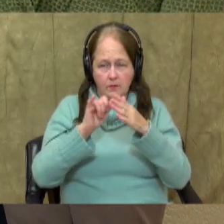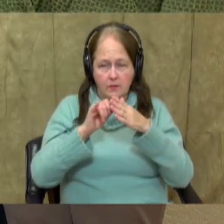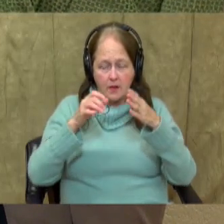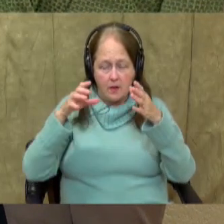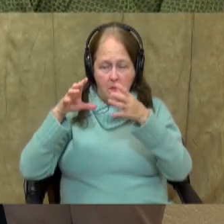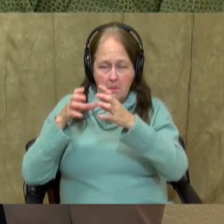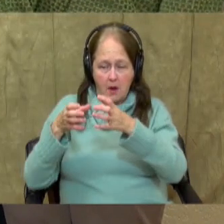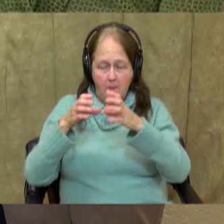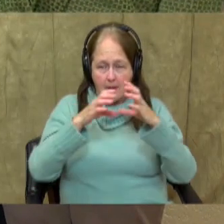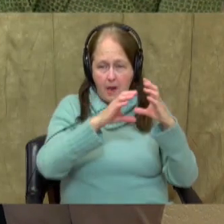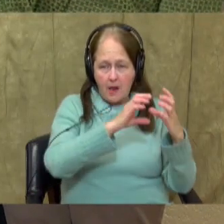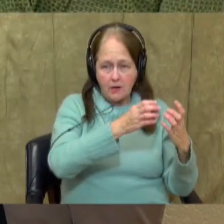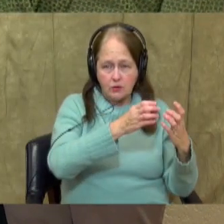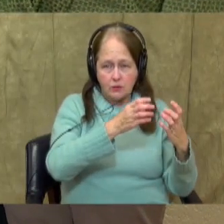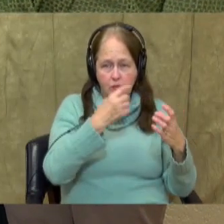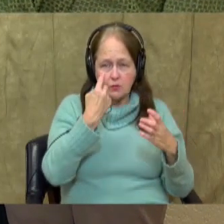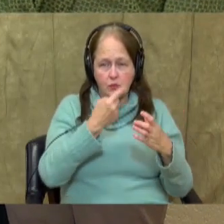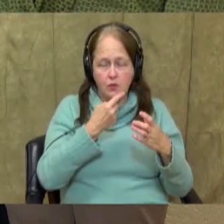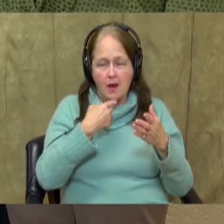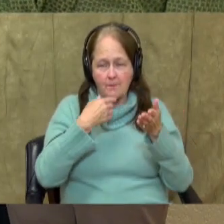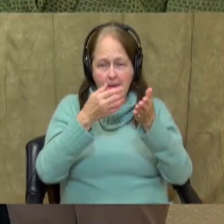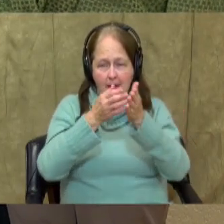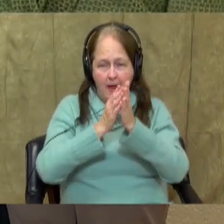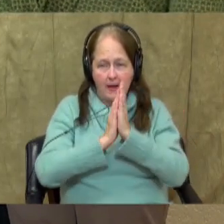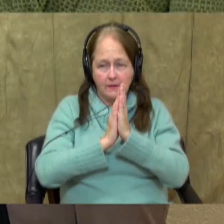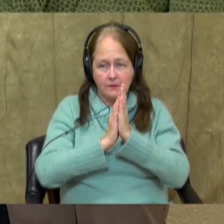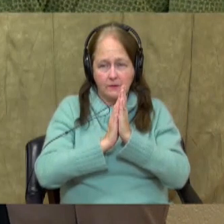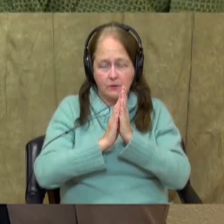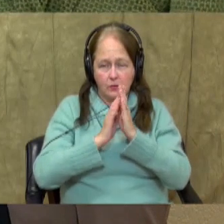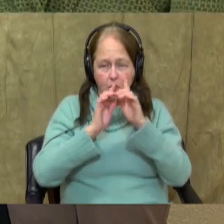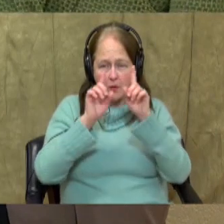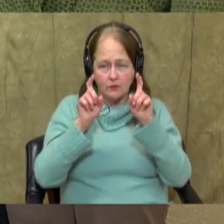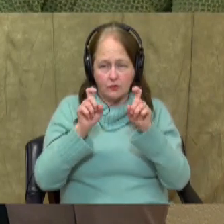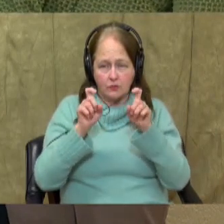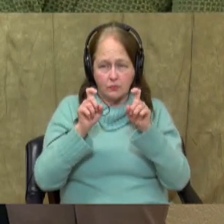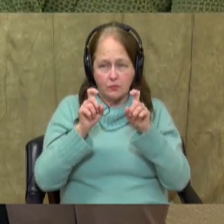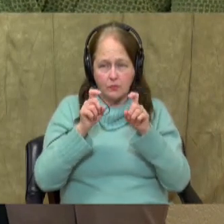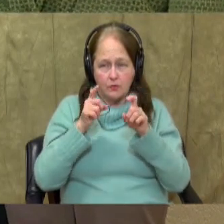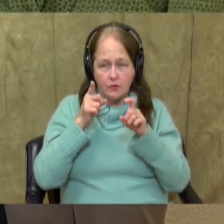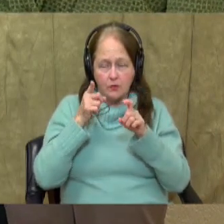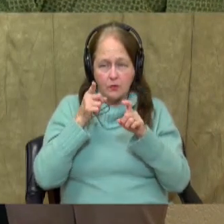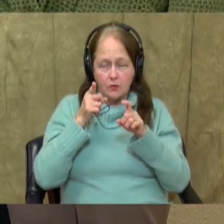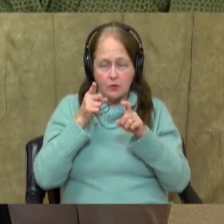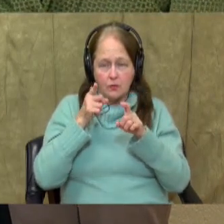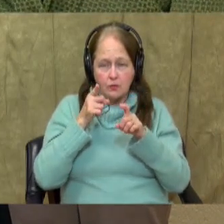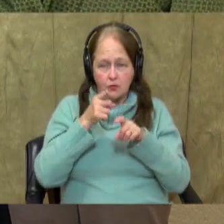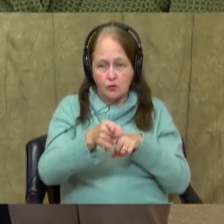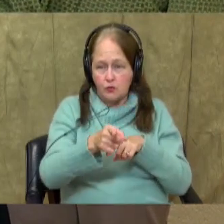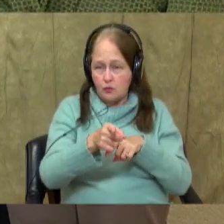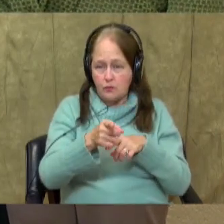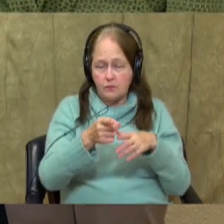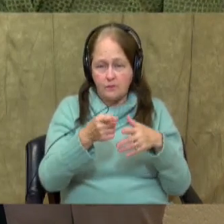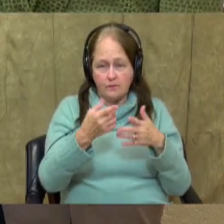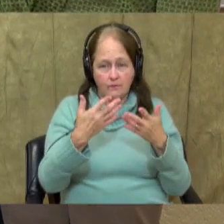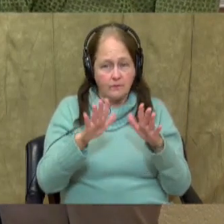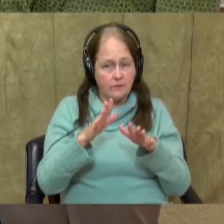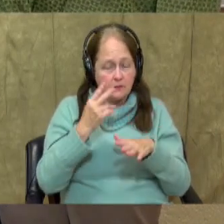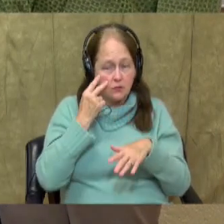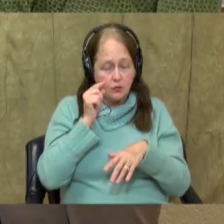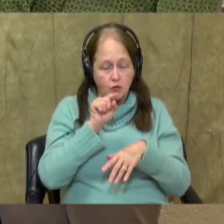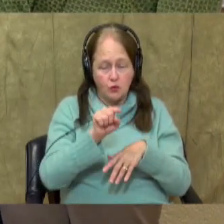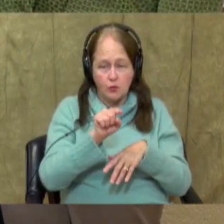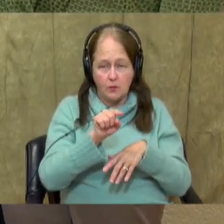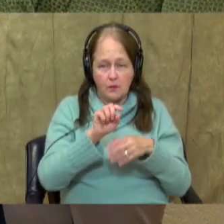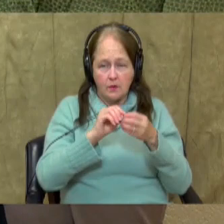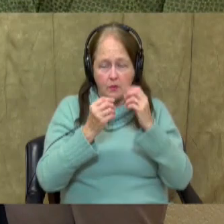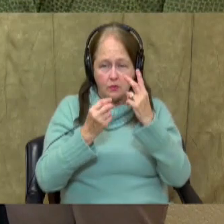a population stated for who I'm asking the question? You. That's the only thing I see there.